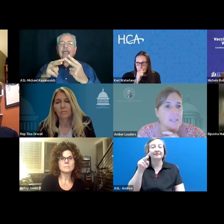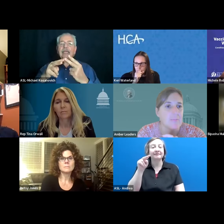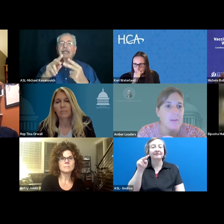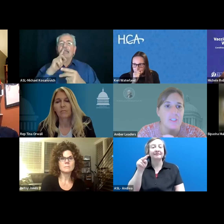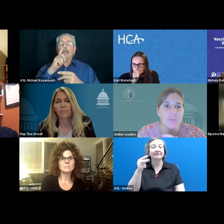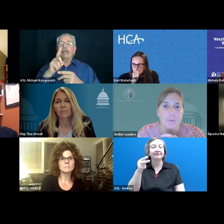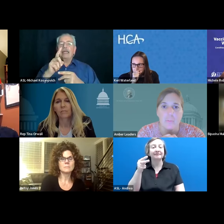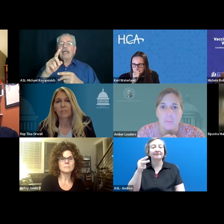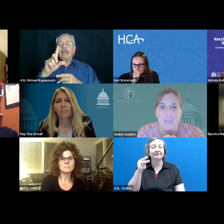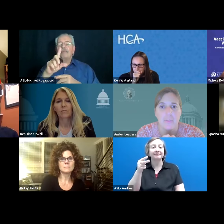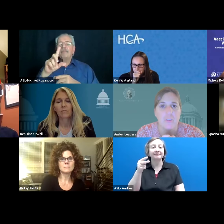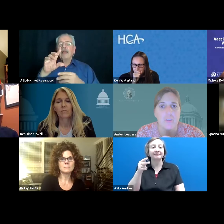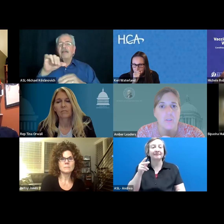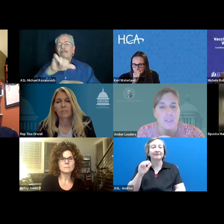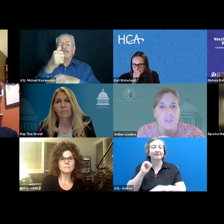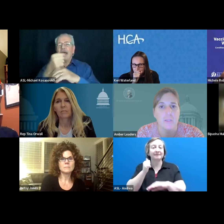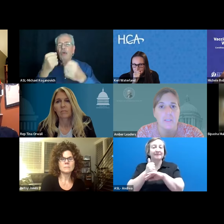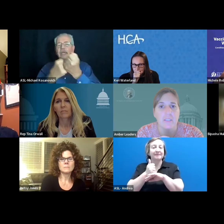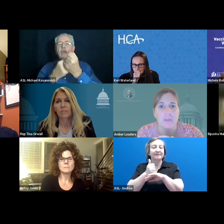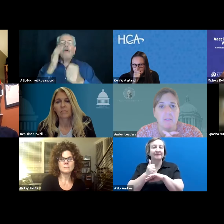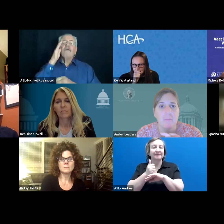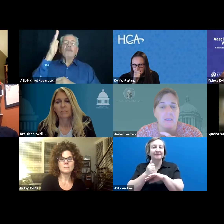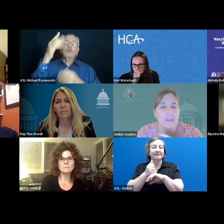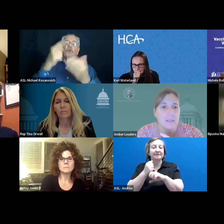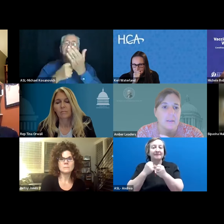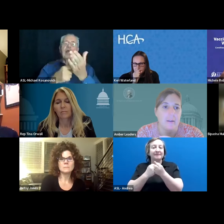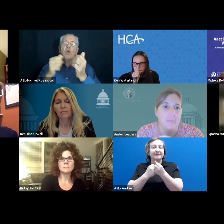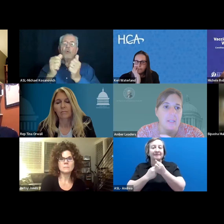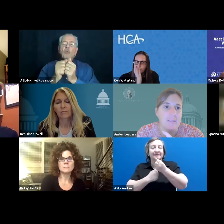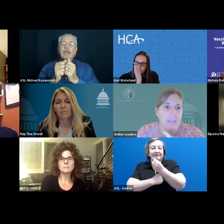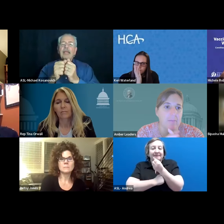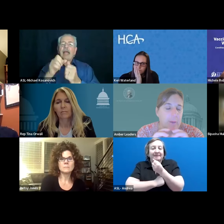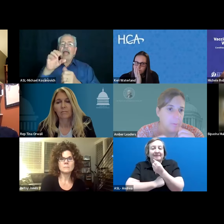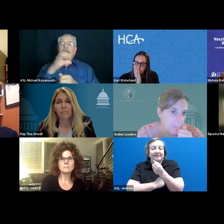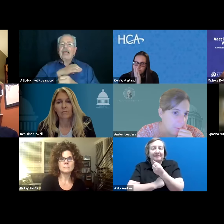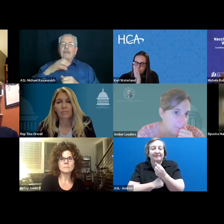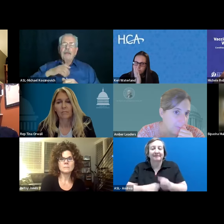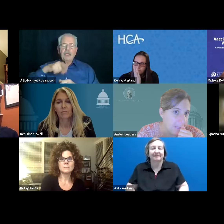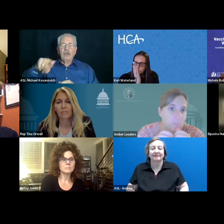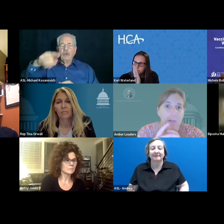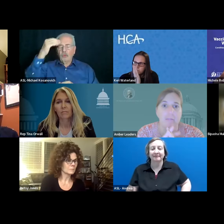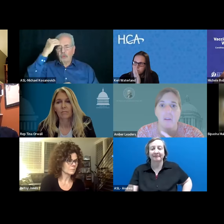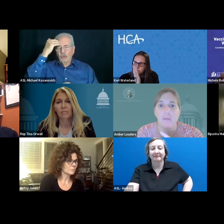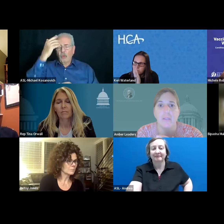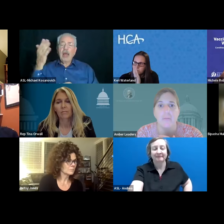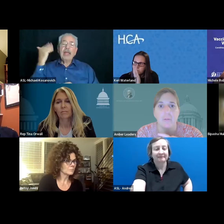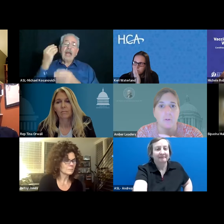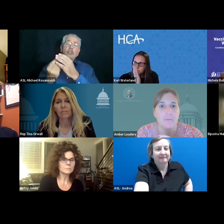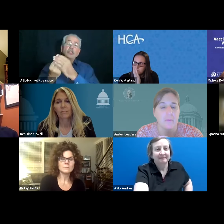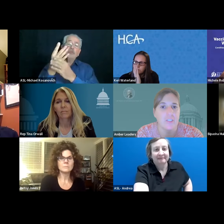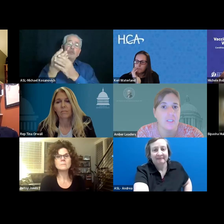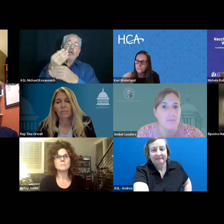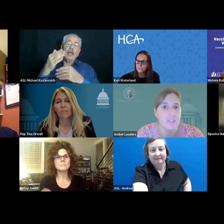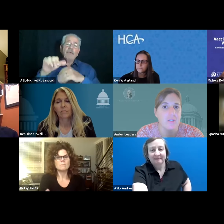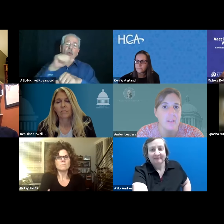sort of laying some foundation for possibly future discussion with the steering committee. As many of you probably remember, last spring, following the work